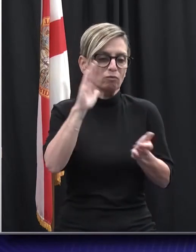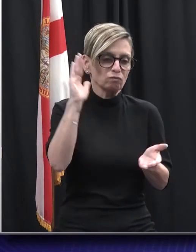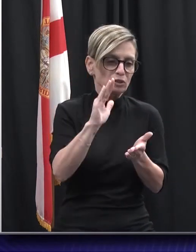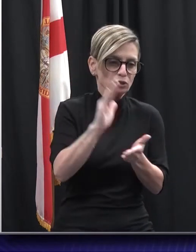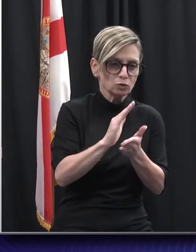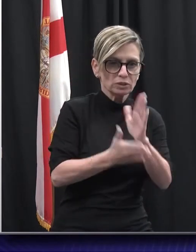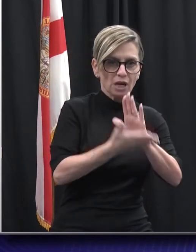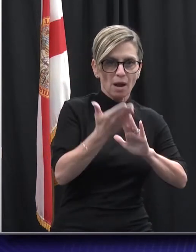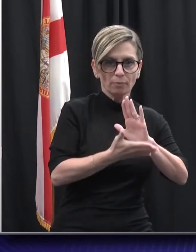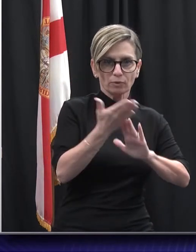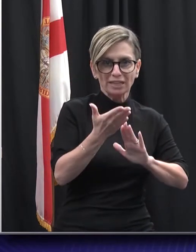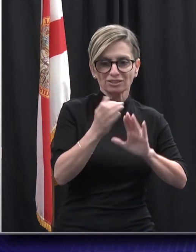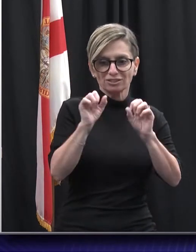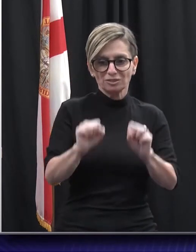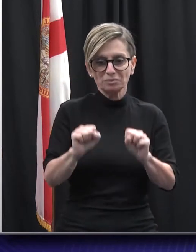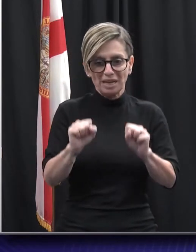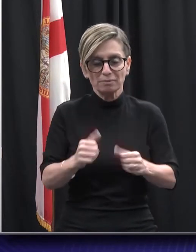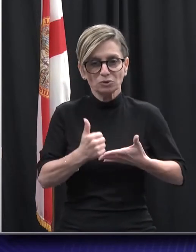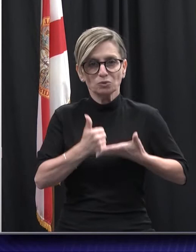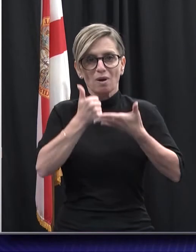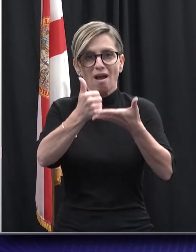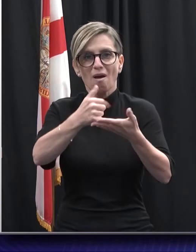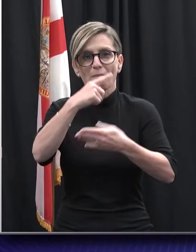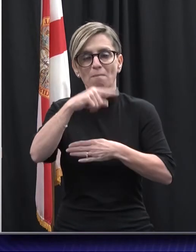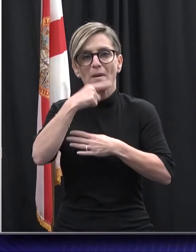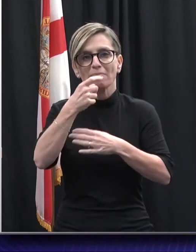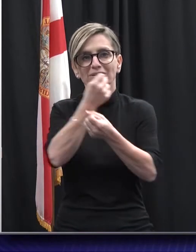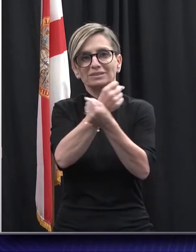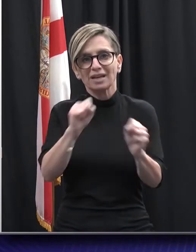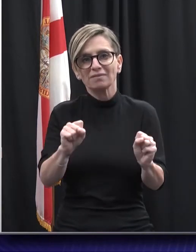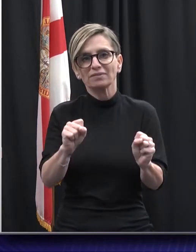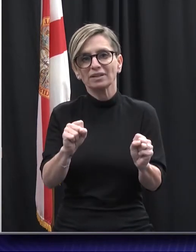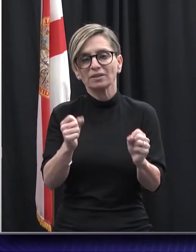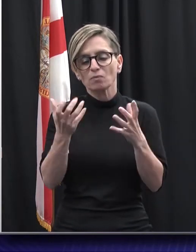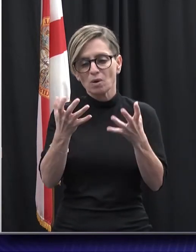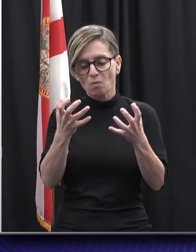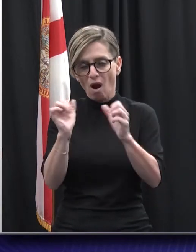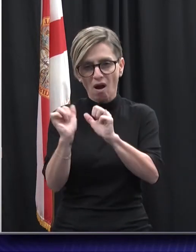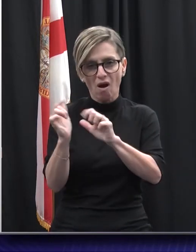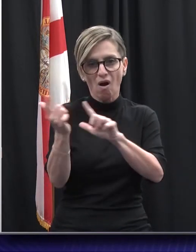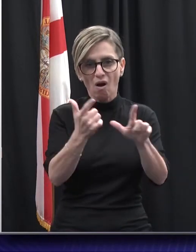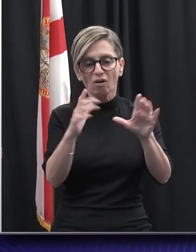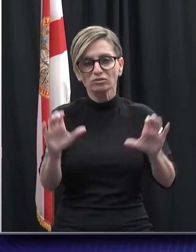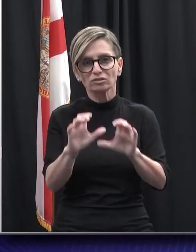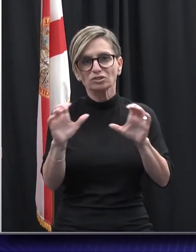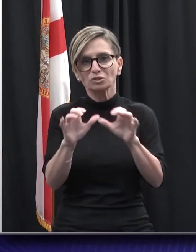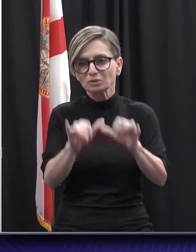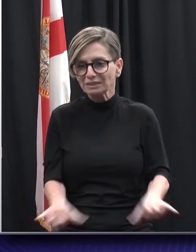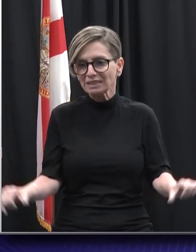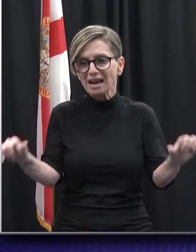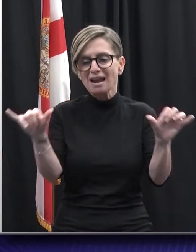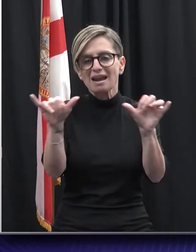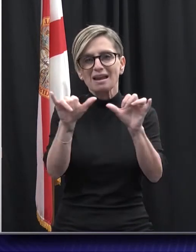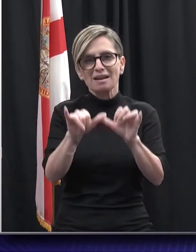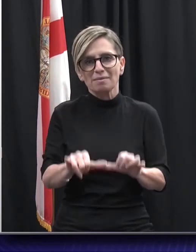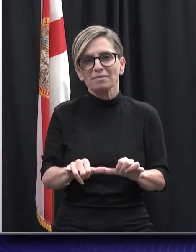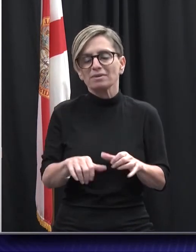to enhance the public safety, and we want everybody else to be doing the same thing. It's an important message to get out